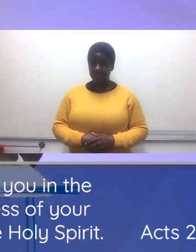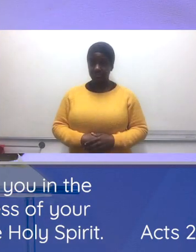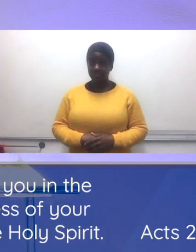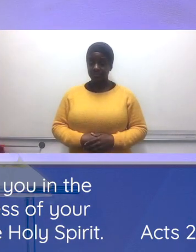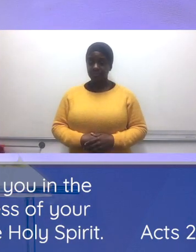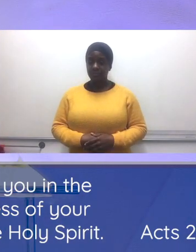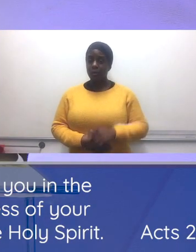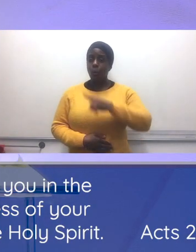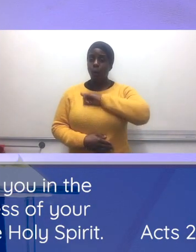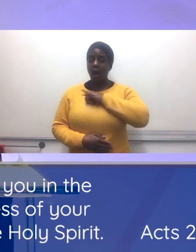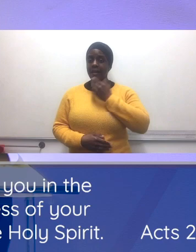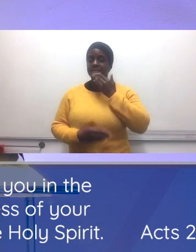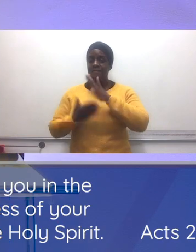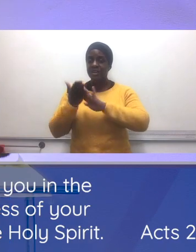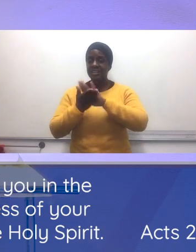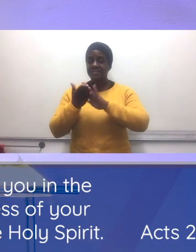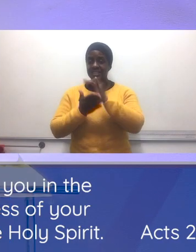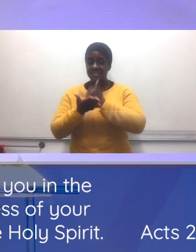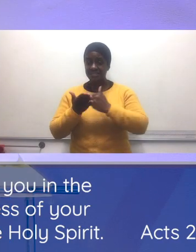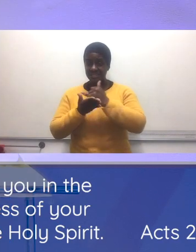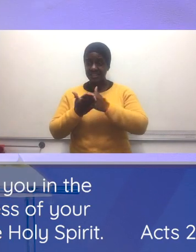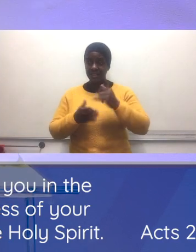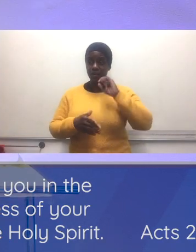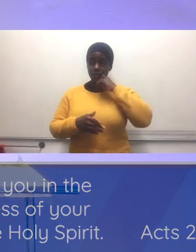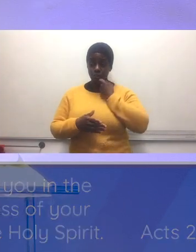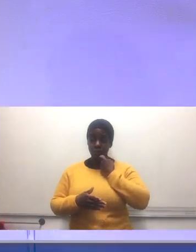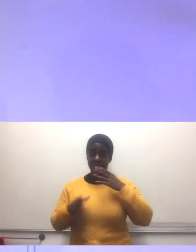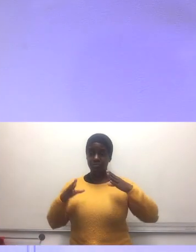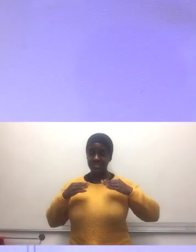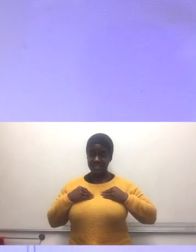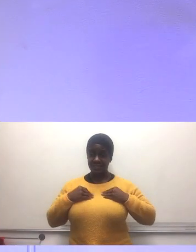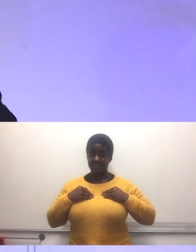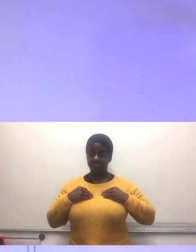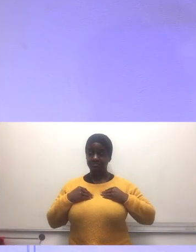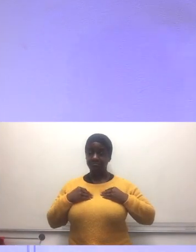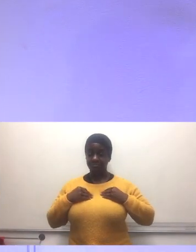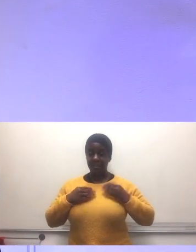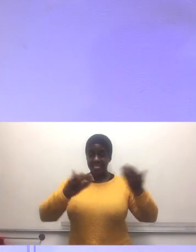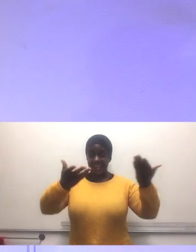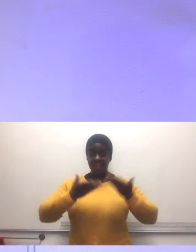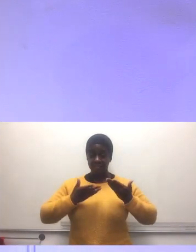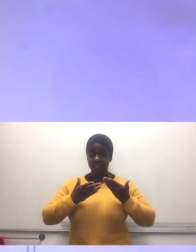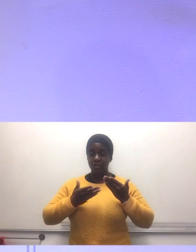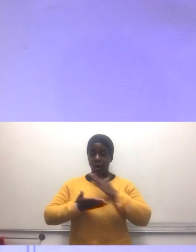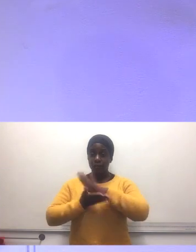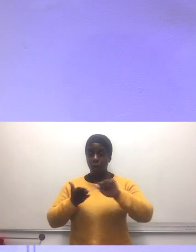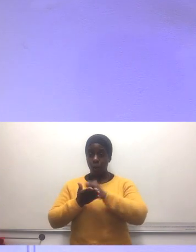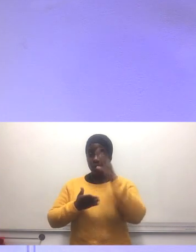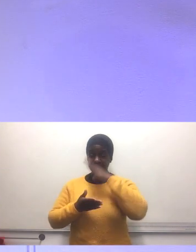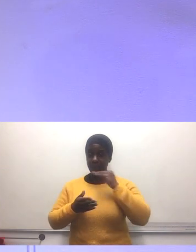the forgiveness of sin, and you will receive the gift of the Holy Spirit. Tonight, if you have not